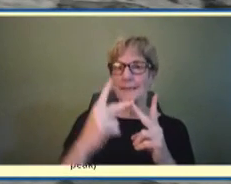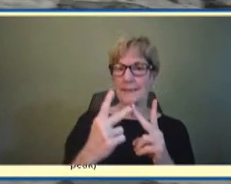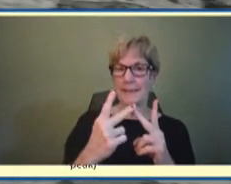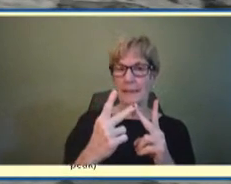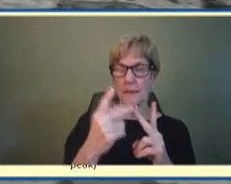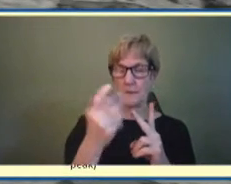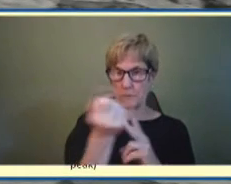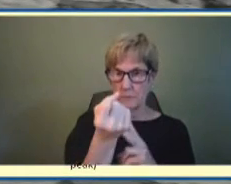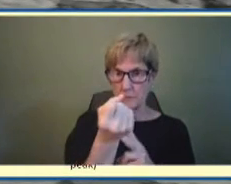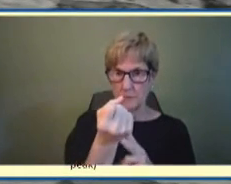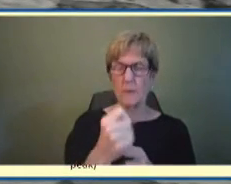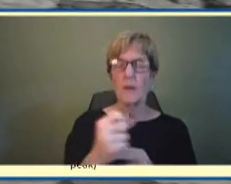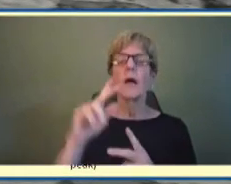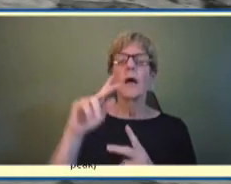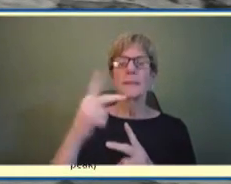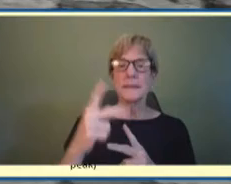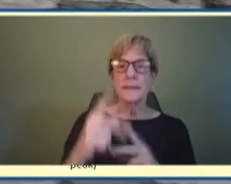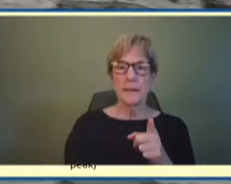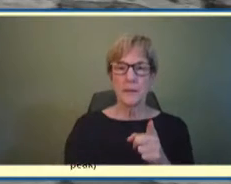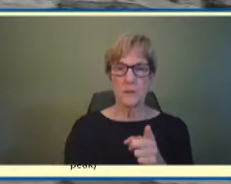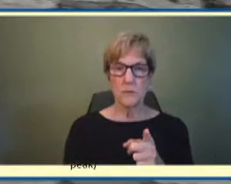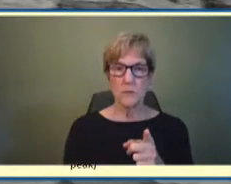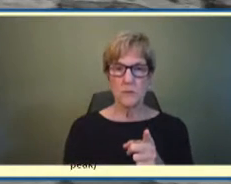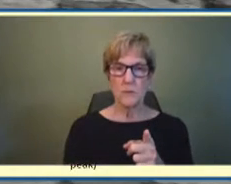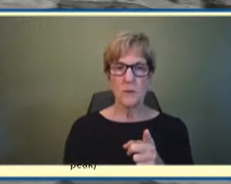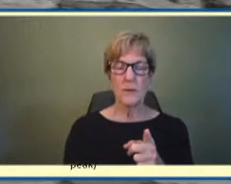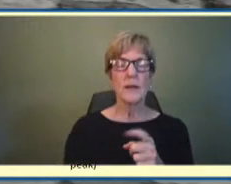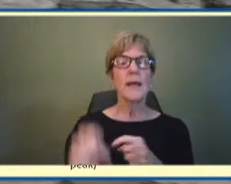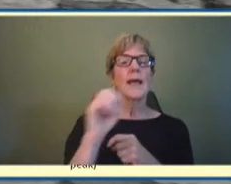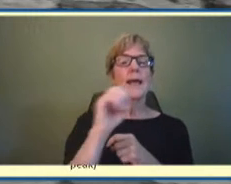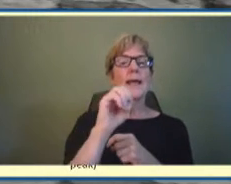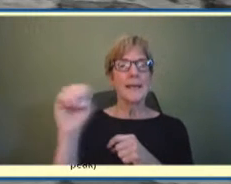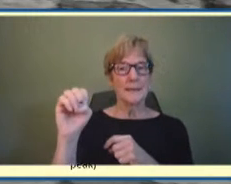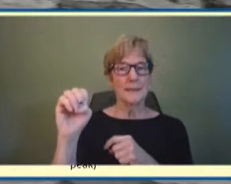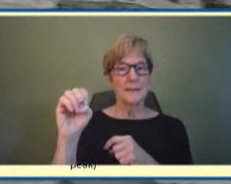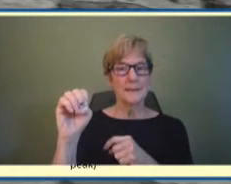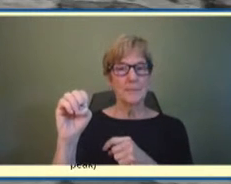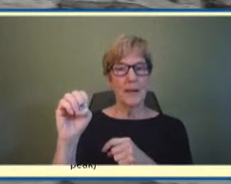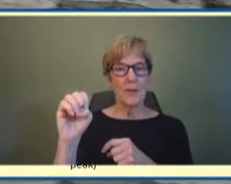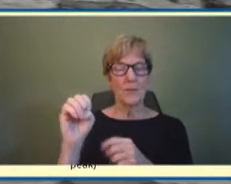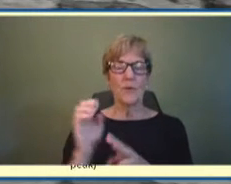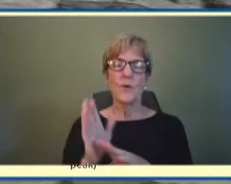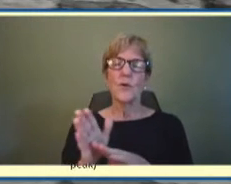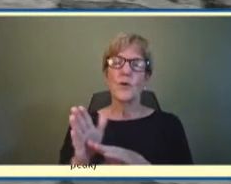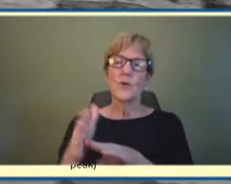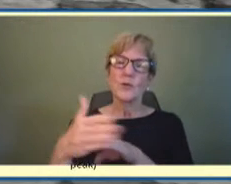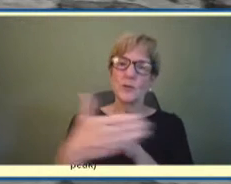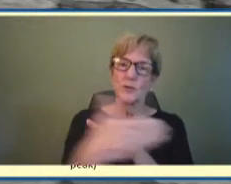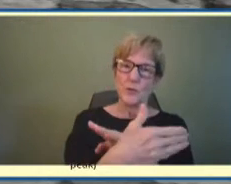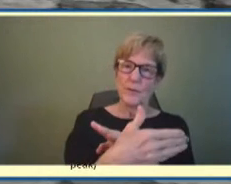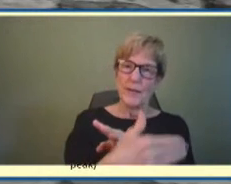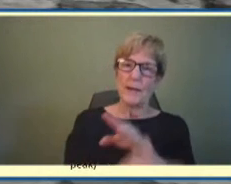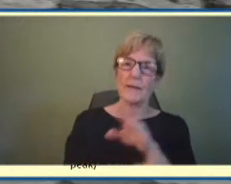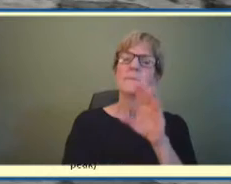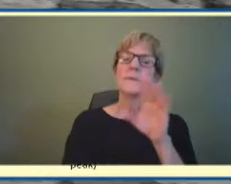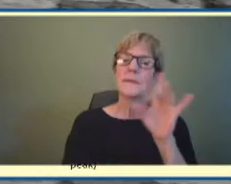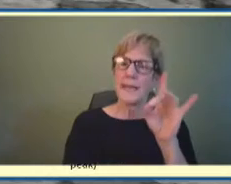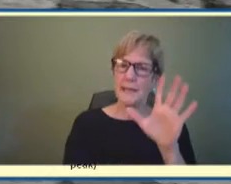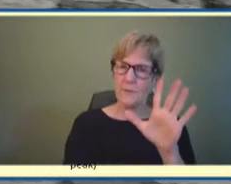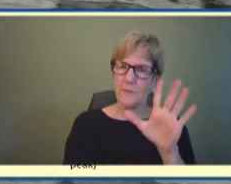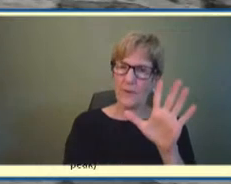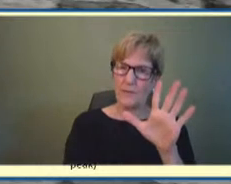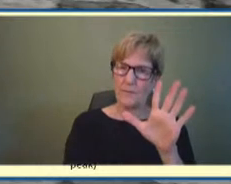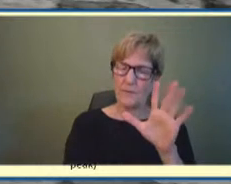we'll be adding a second um eastbound turn lane to gets on the I 85 and with that